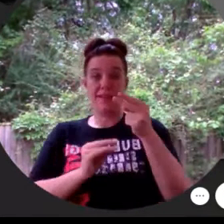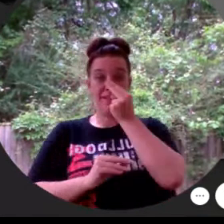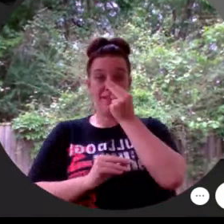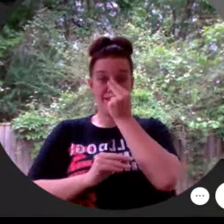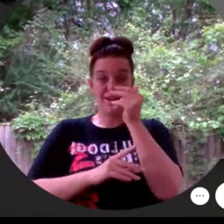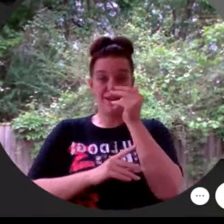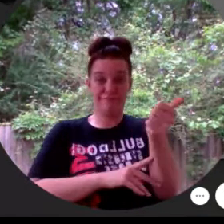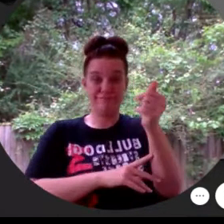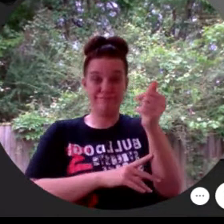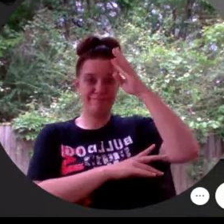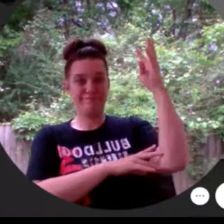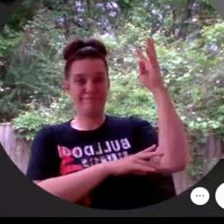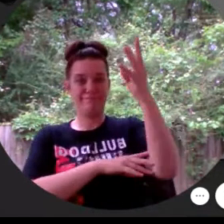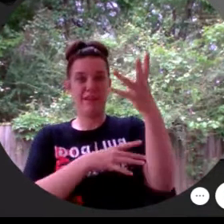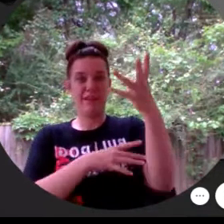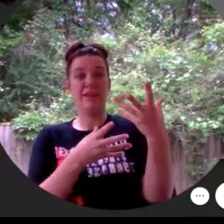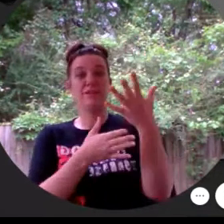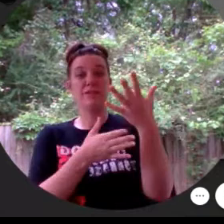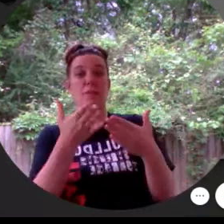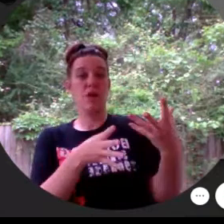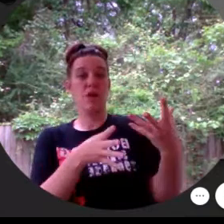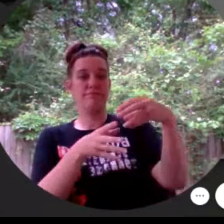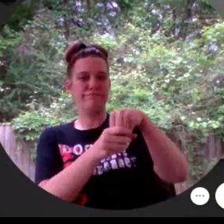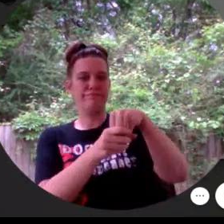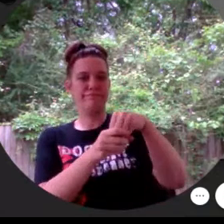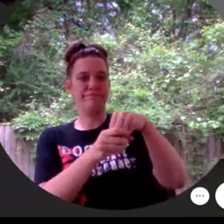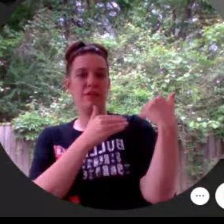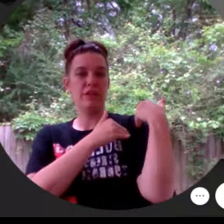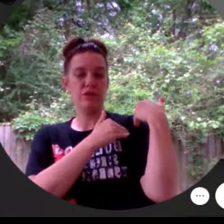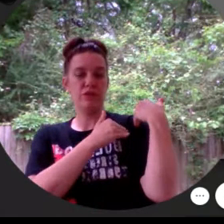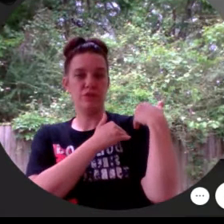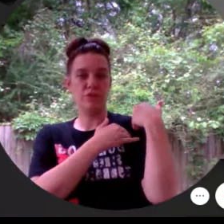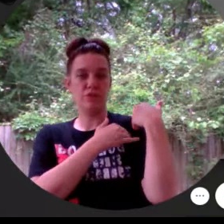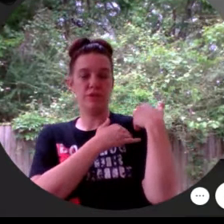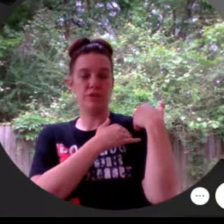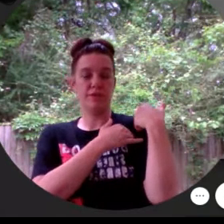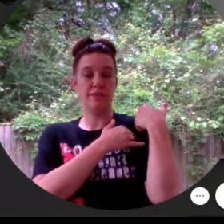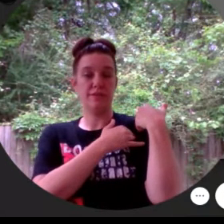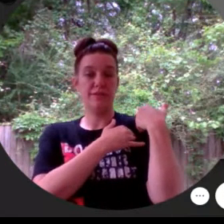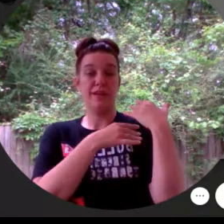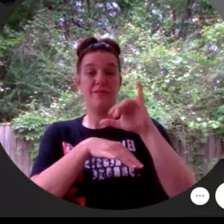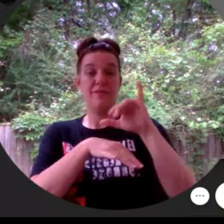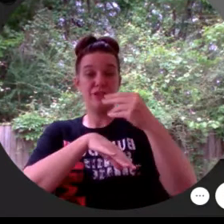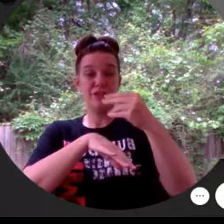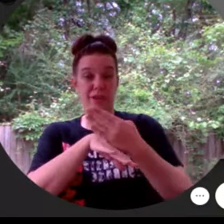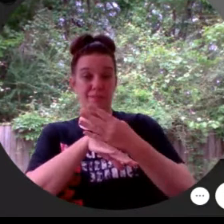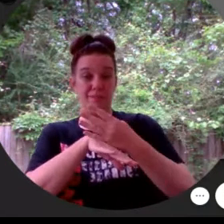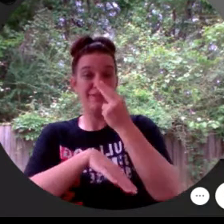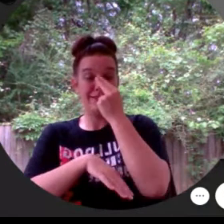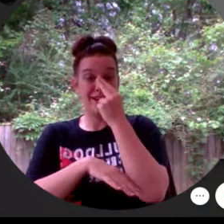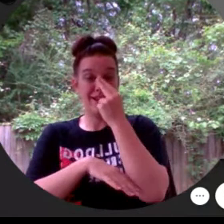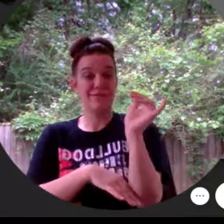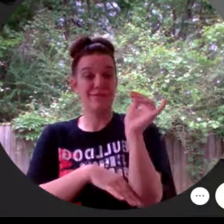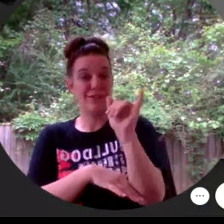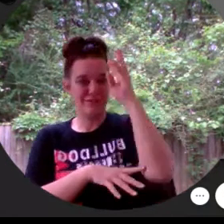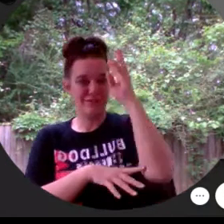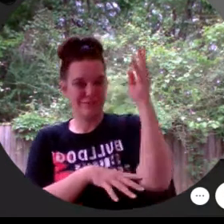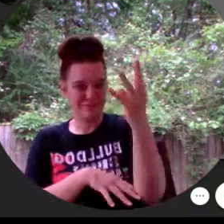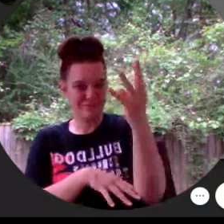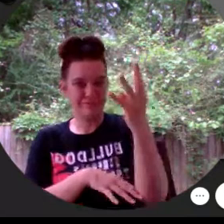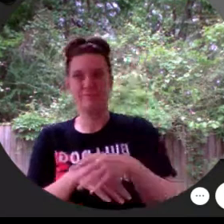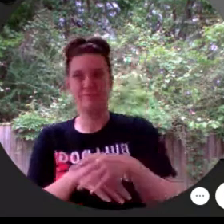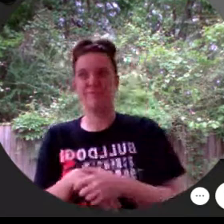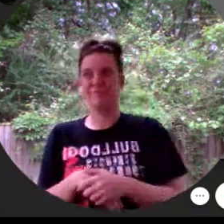as part of the duties of a position Niles had also invented.